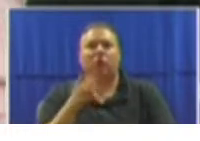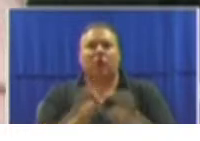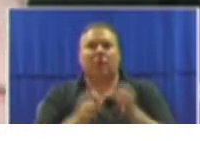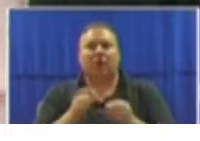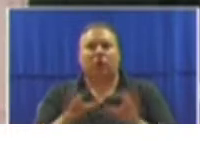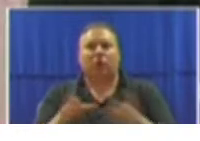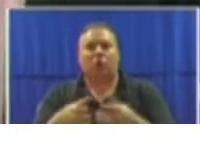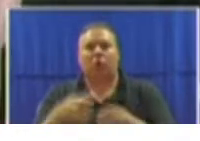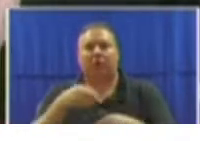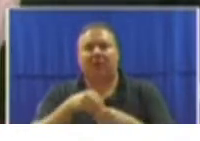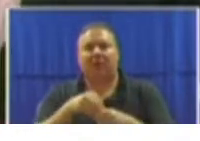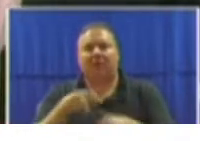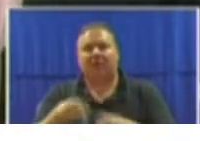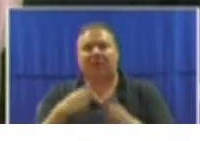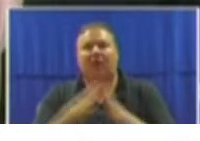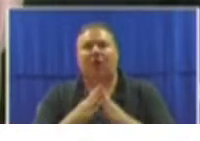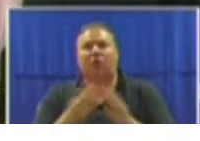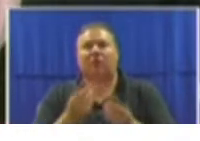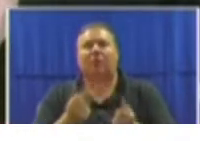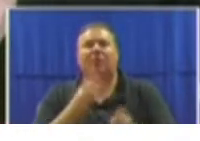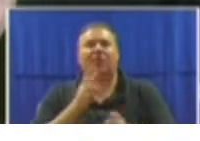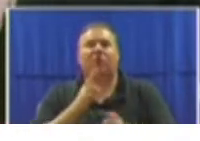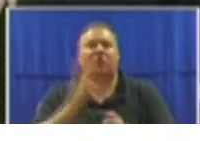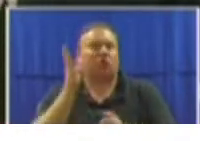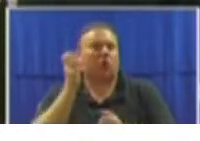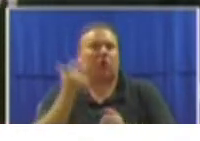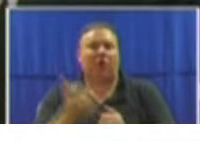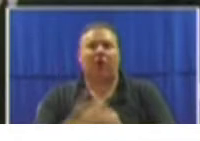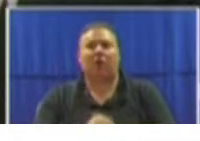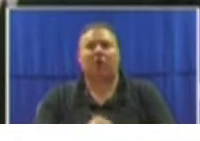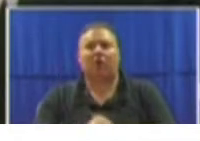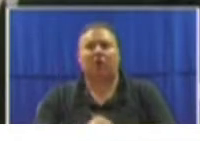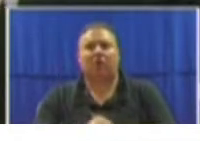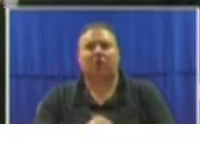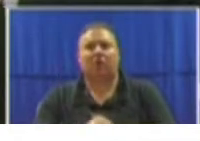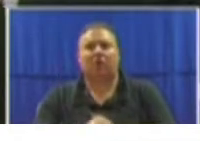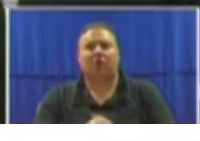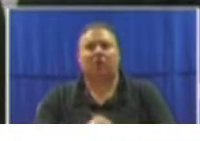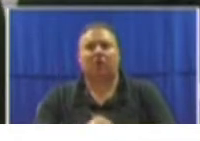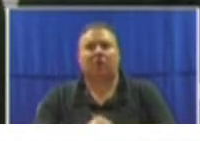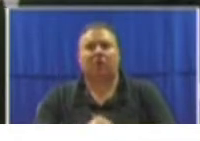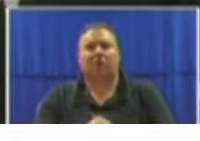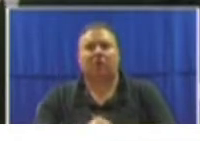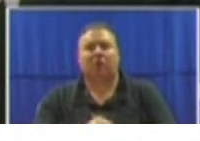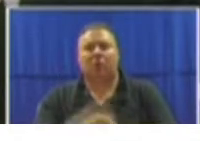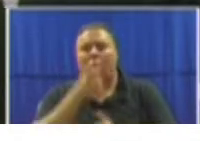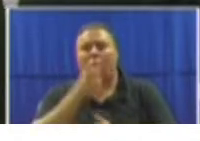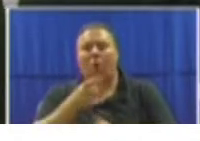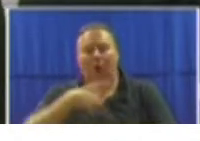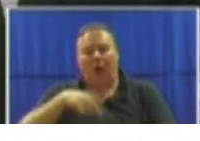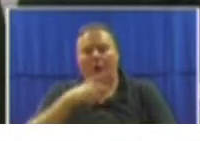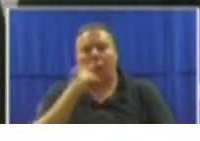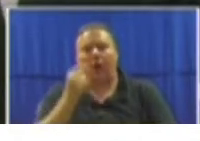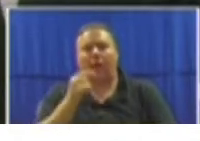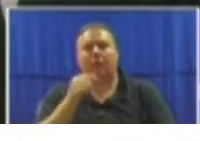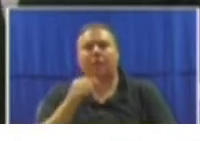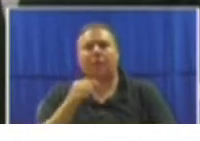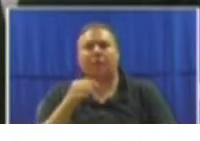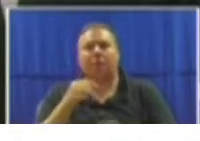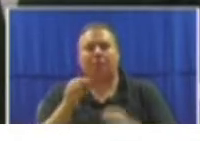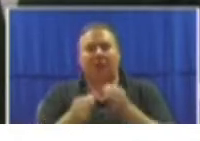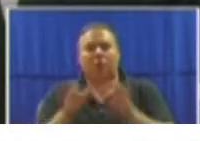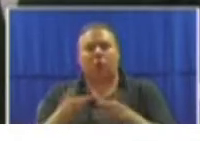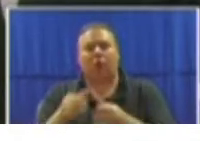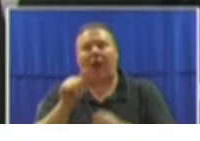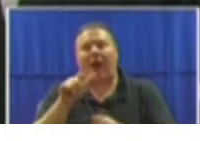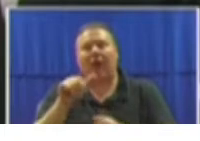heard now. Honorable Speaker, call out the name of our party, Al-Jama, and we will respond that